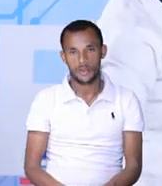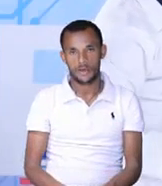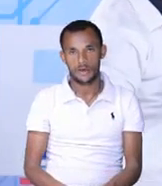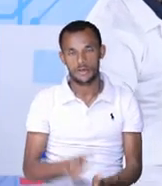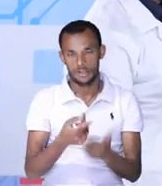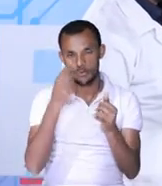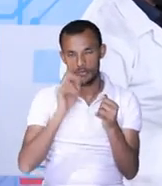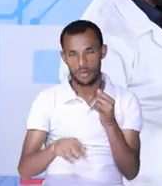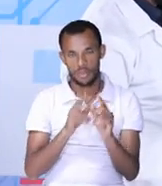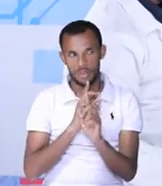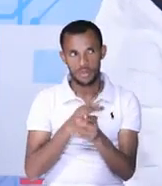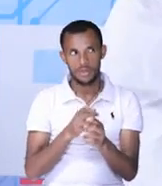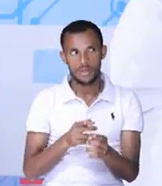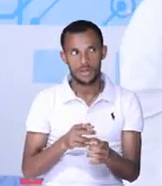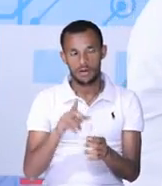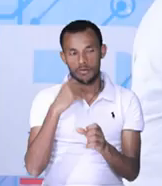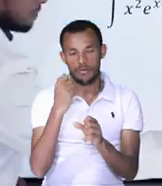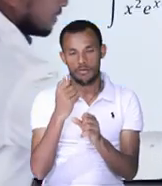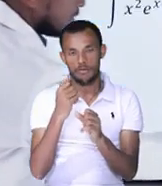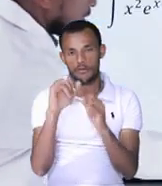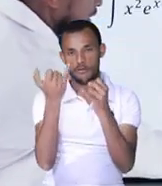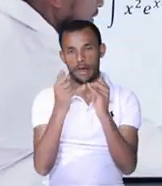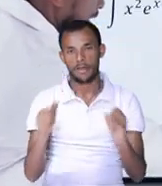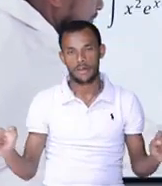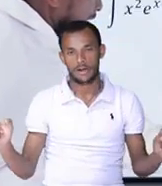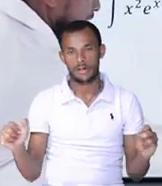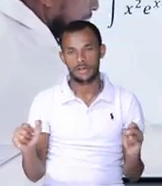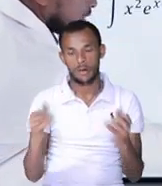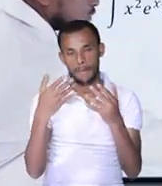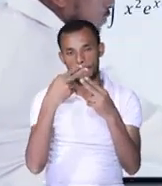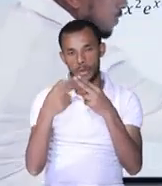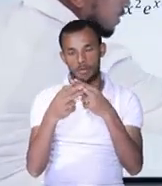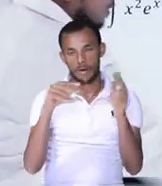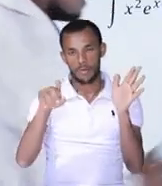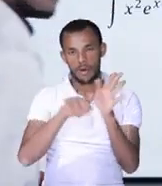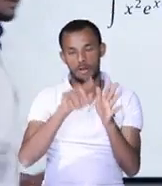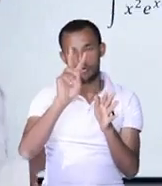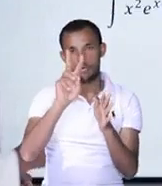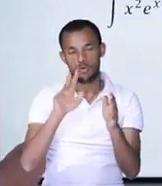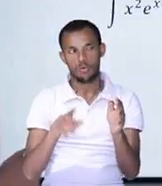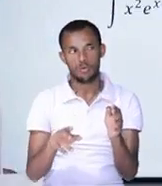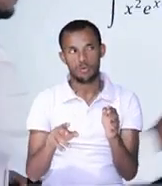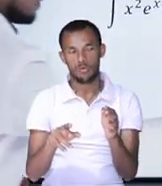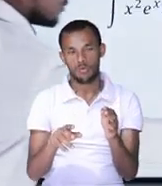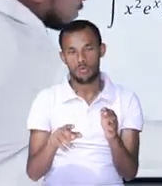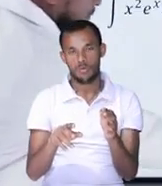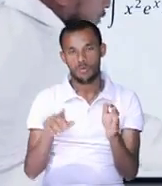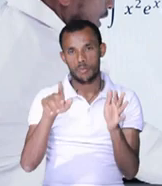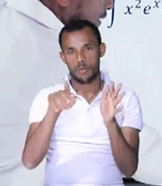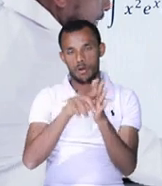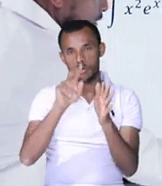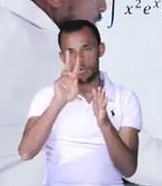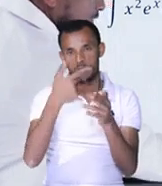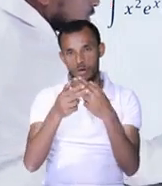so this is the final answer. You can factor, by the way, simply multiply minus 2 in the brackets. So minus 2